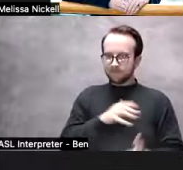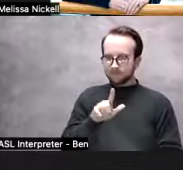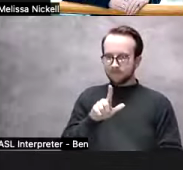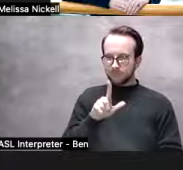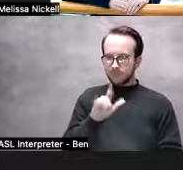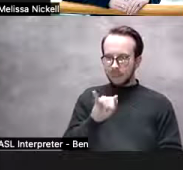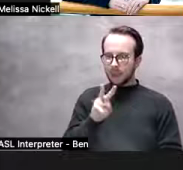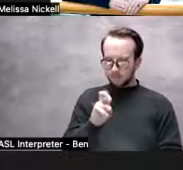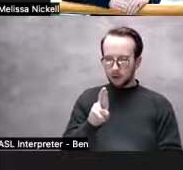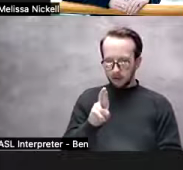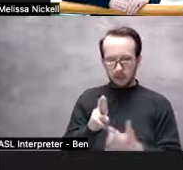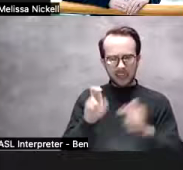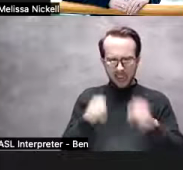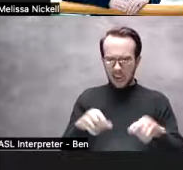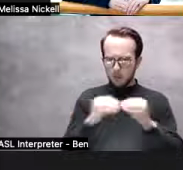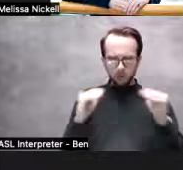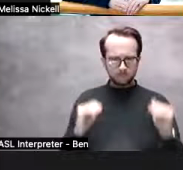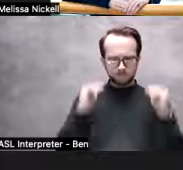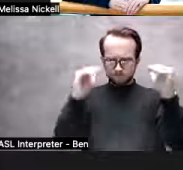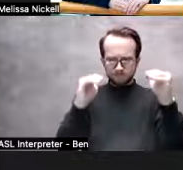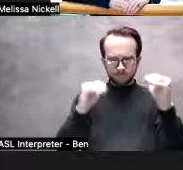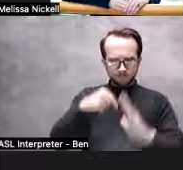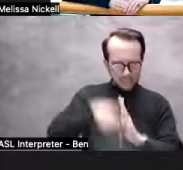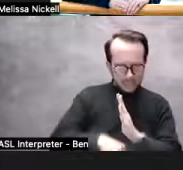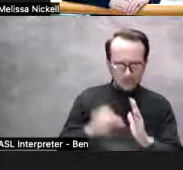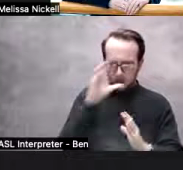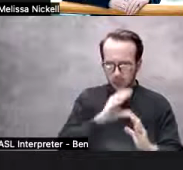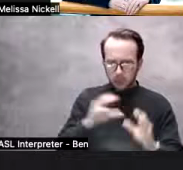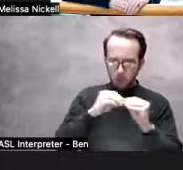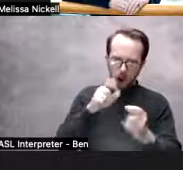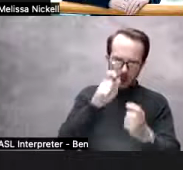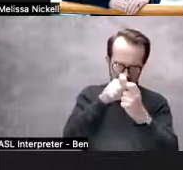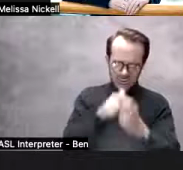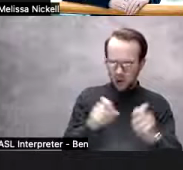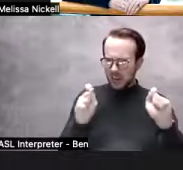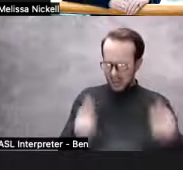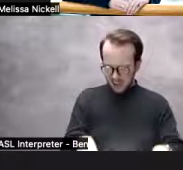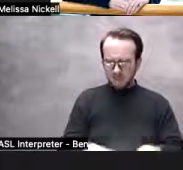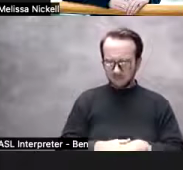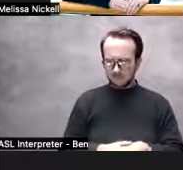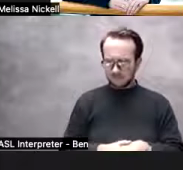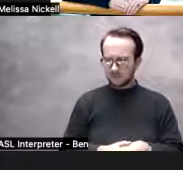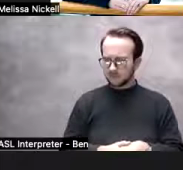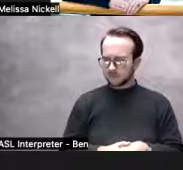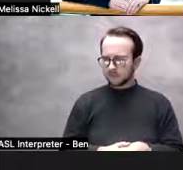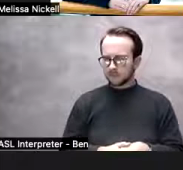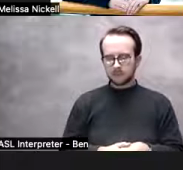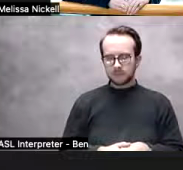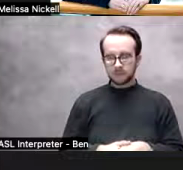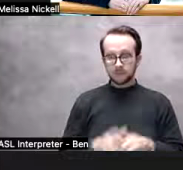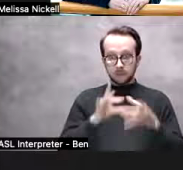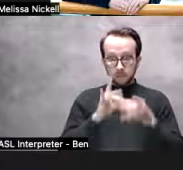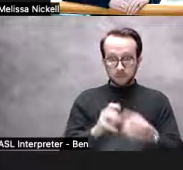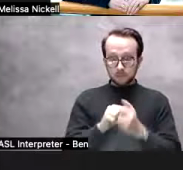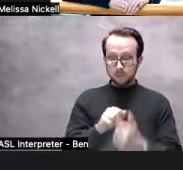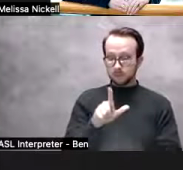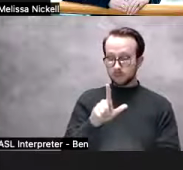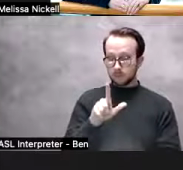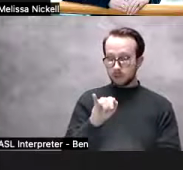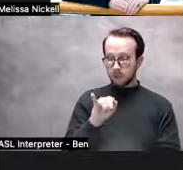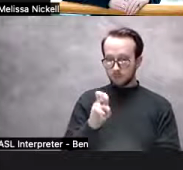more advanced search where you can look into some more details. But in terms of liver, at the